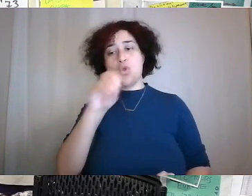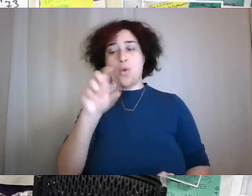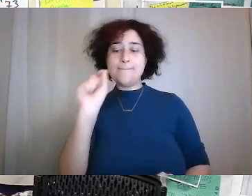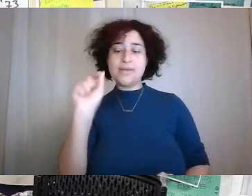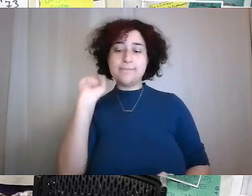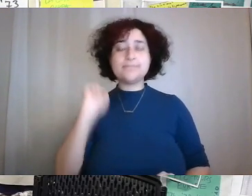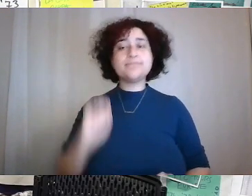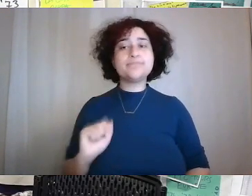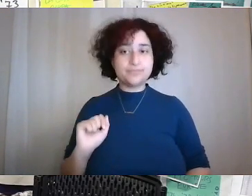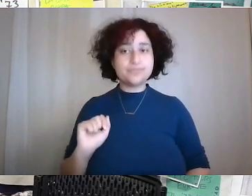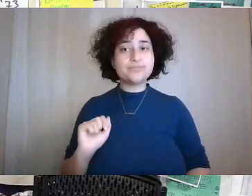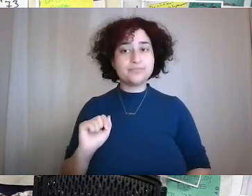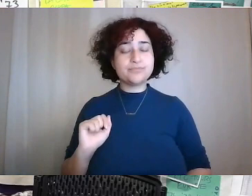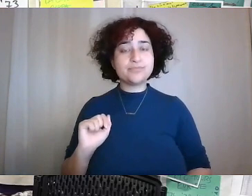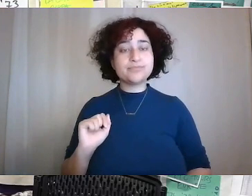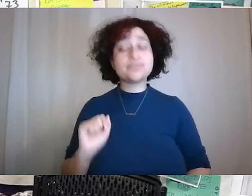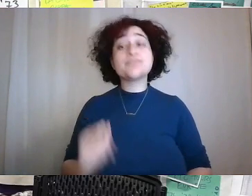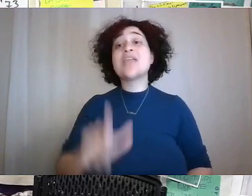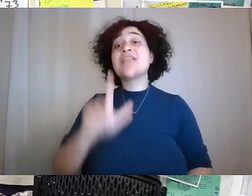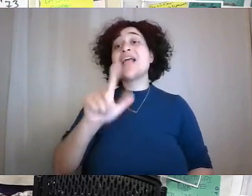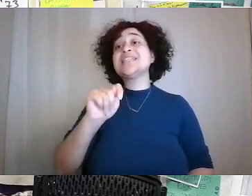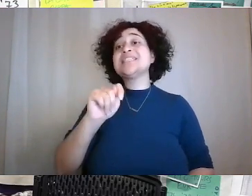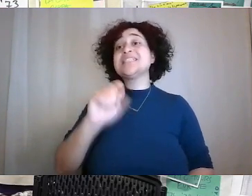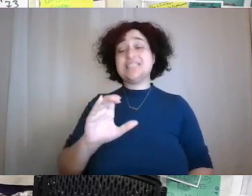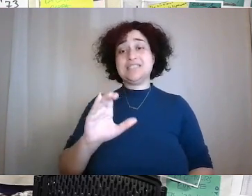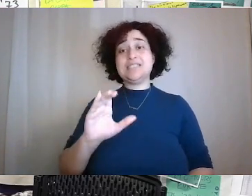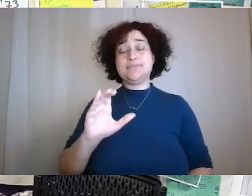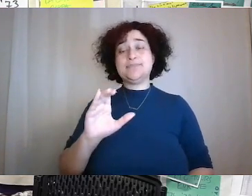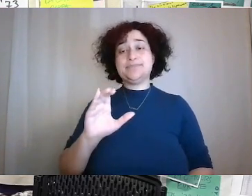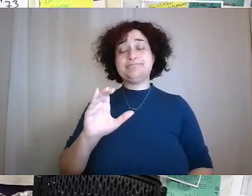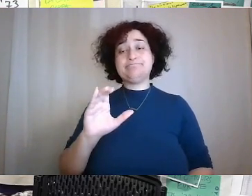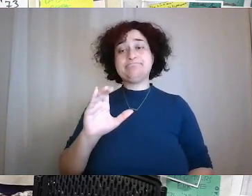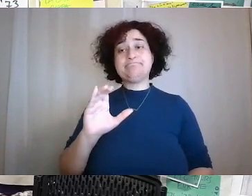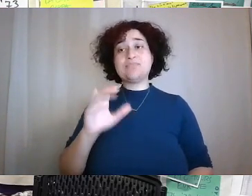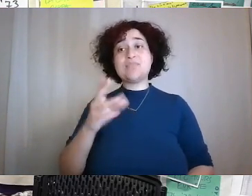The LTC, as a national movement